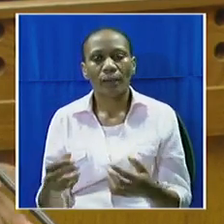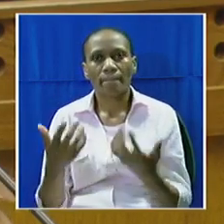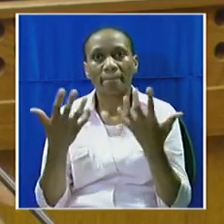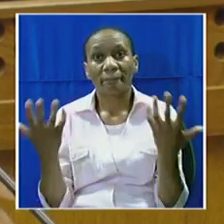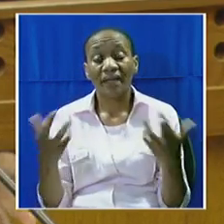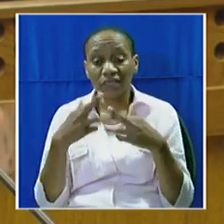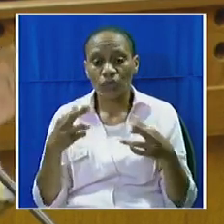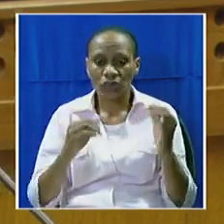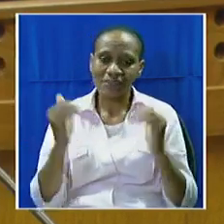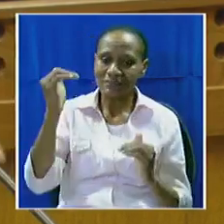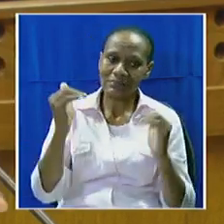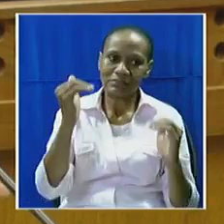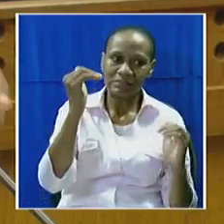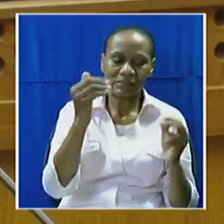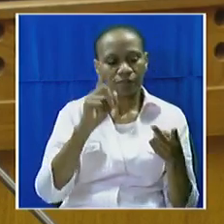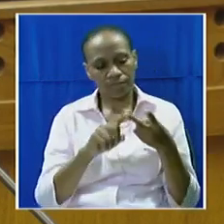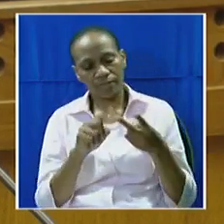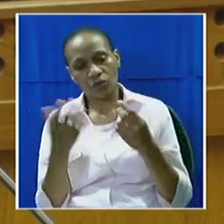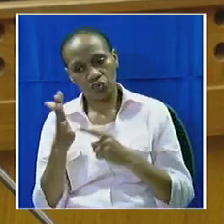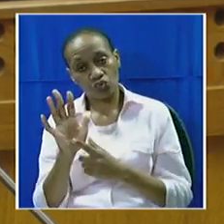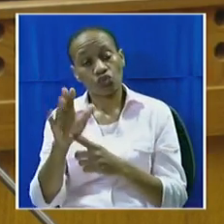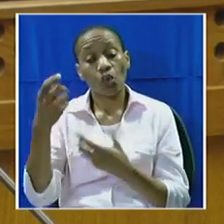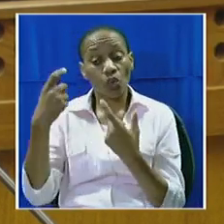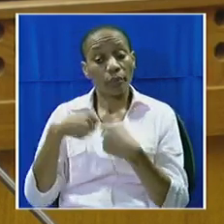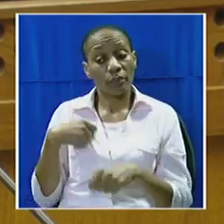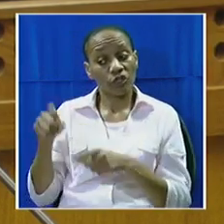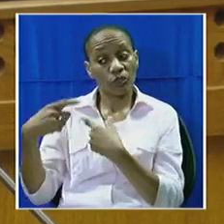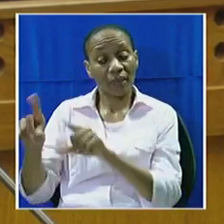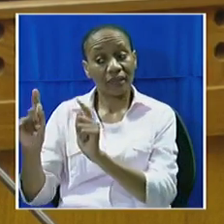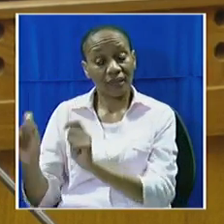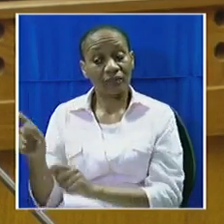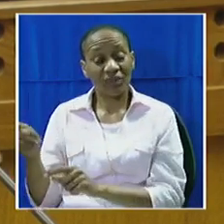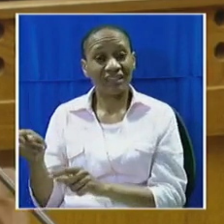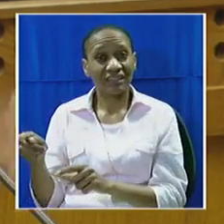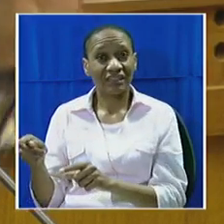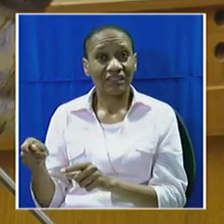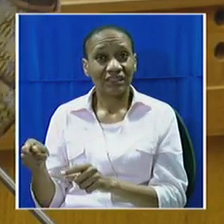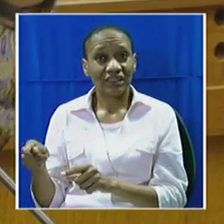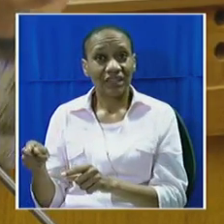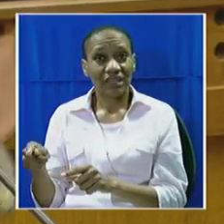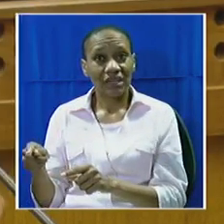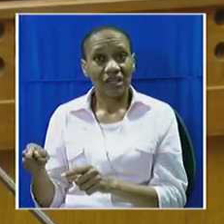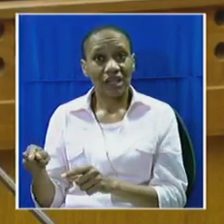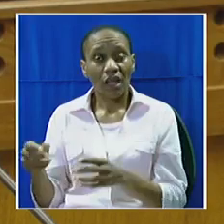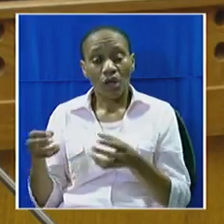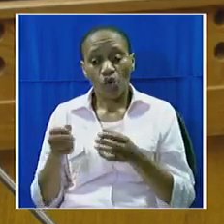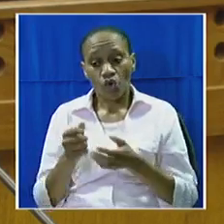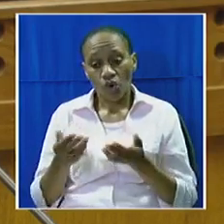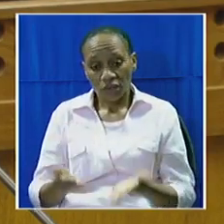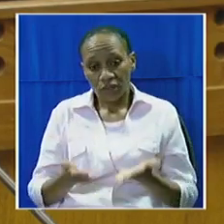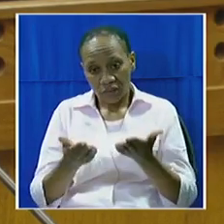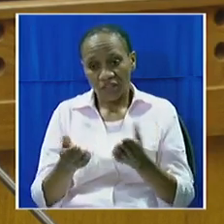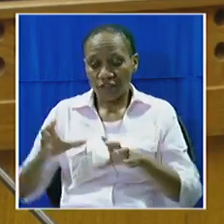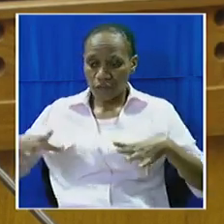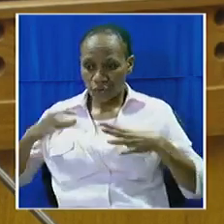of resources and to demonstrate that City of Cape Town is the tale of two cities, the one for the rich and the one for